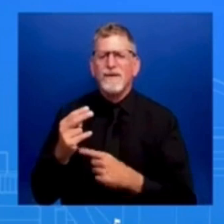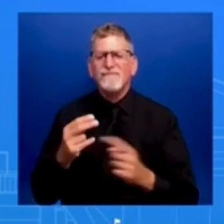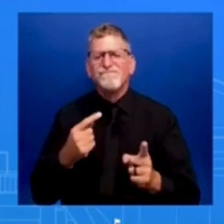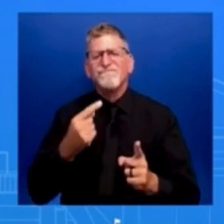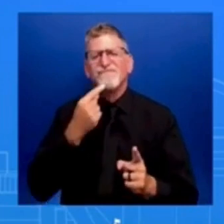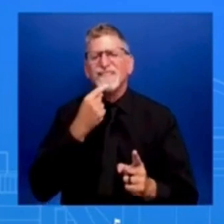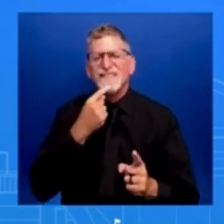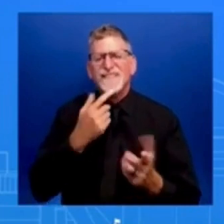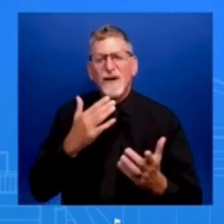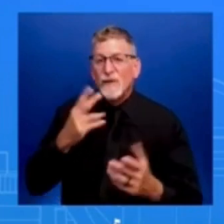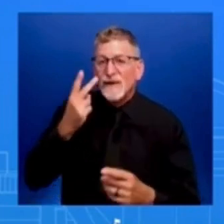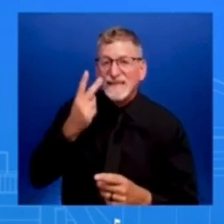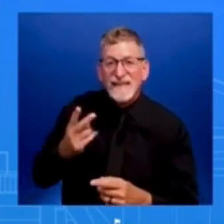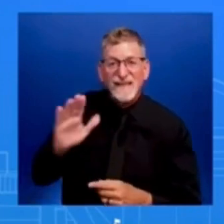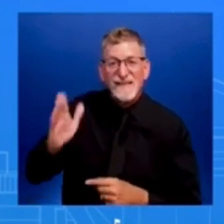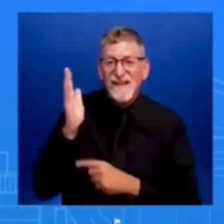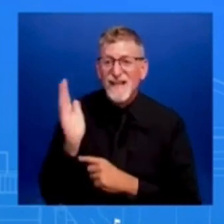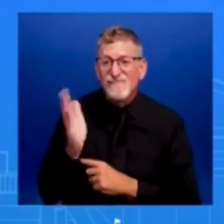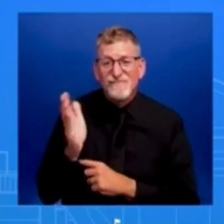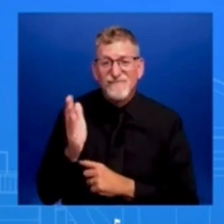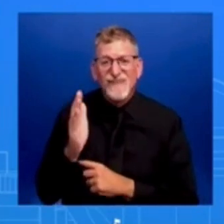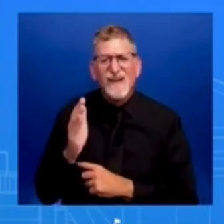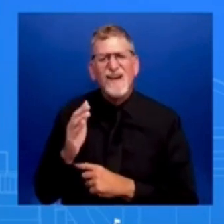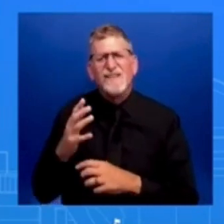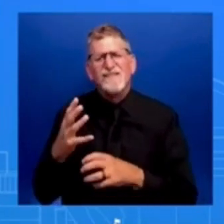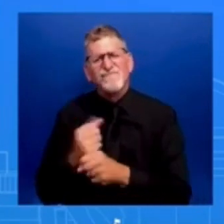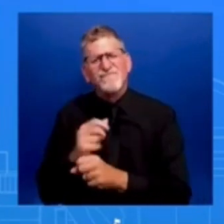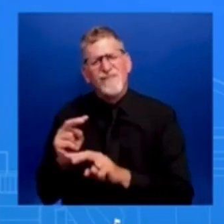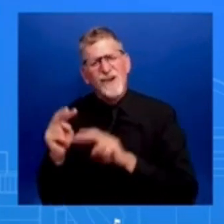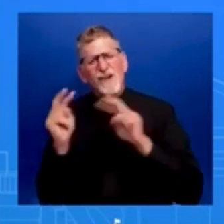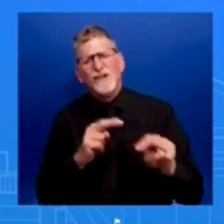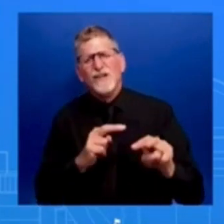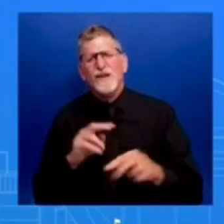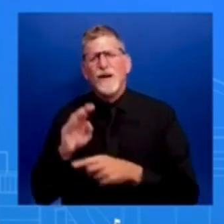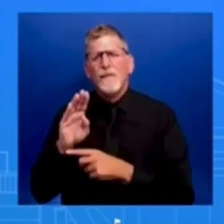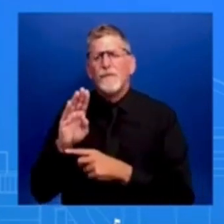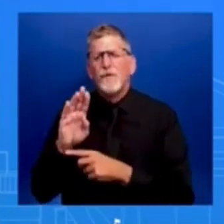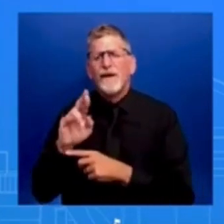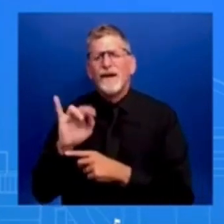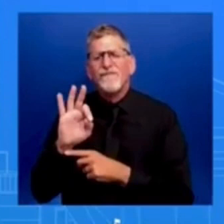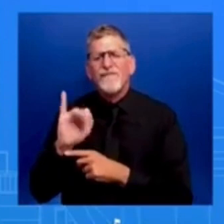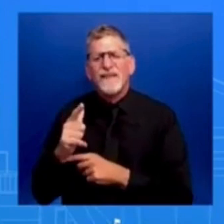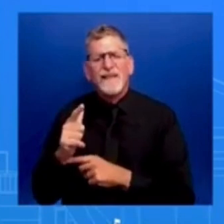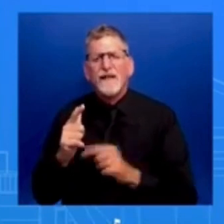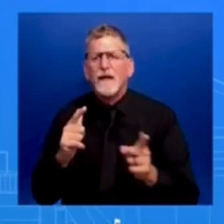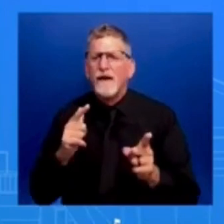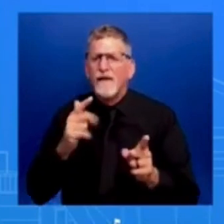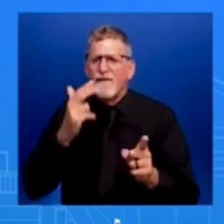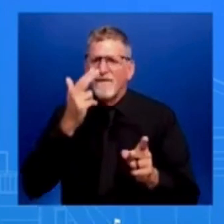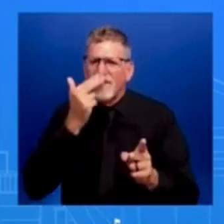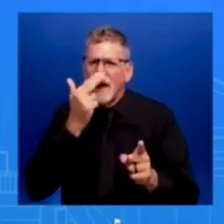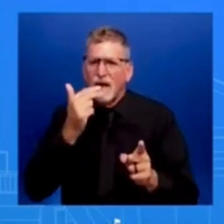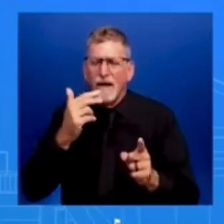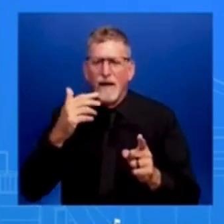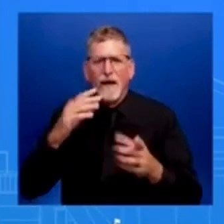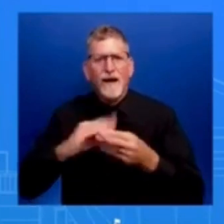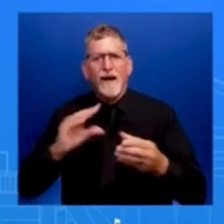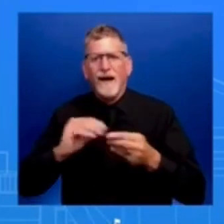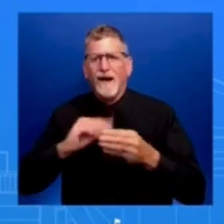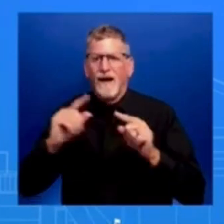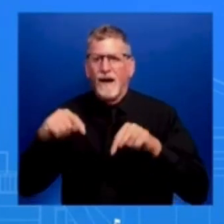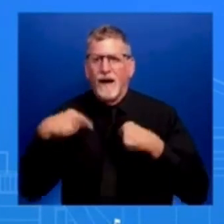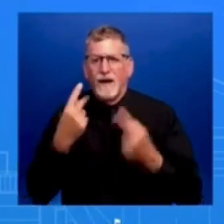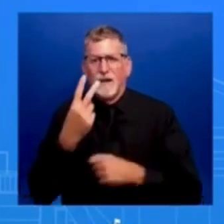of the most funniest briefing that we've had in the last 2 years. And as well, we want to say a goodbye to